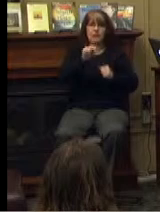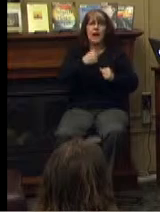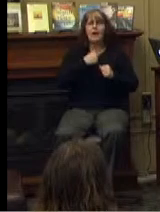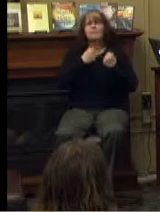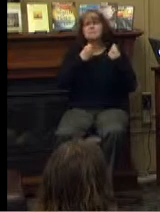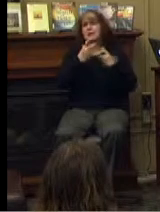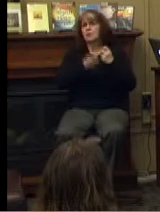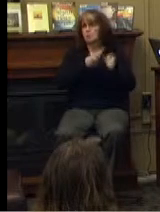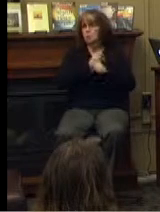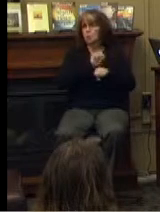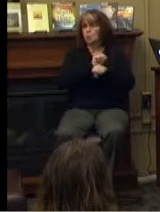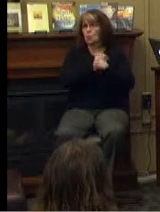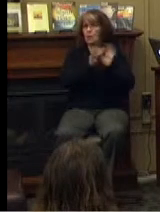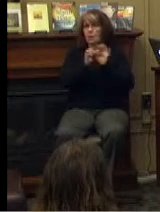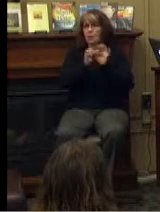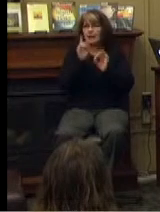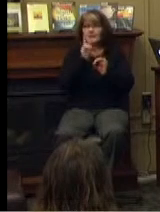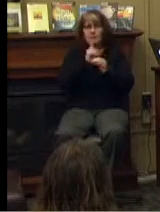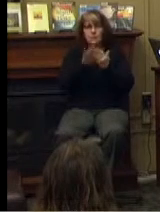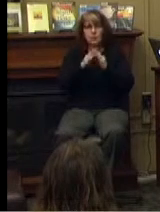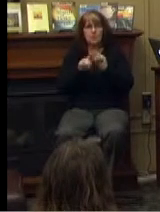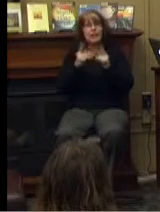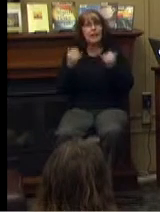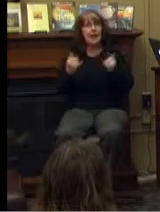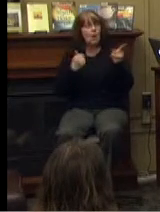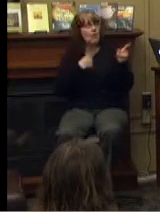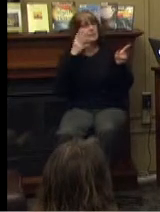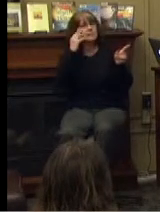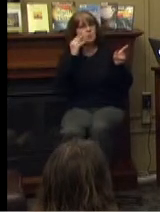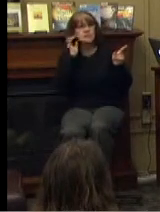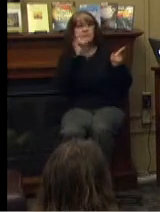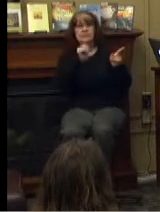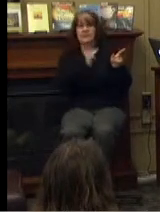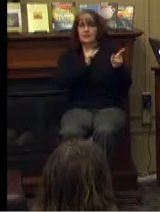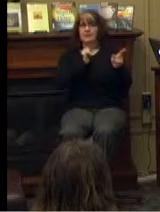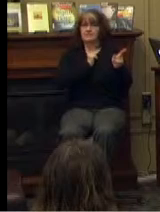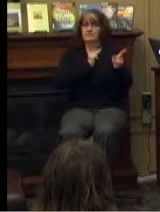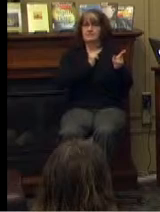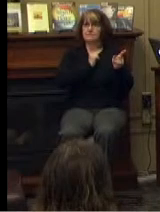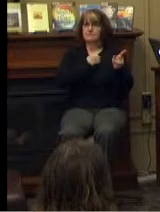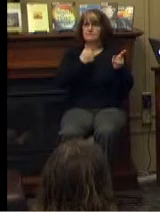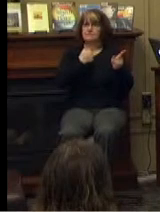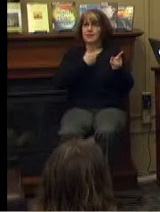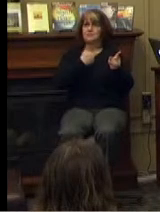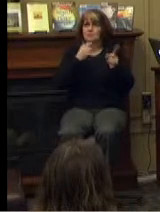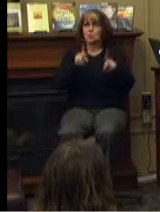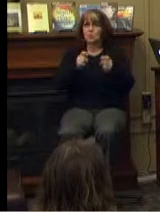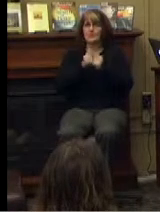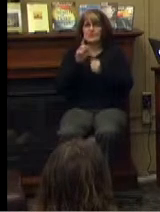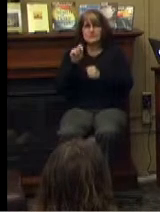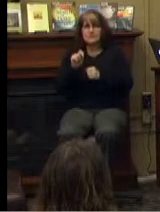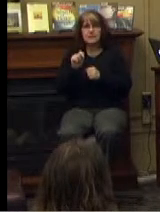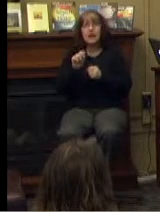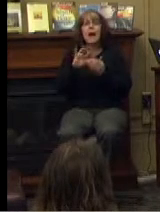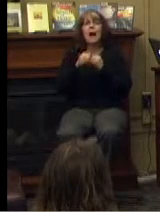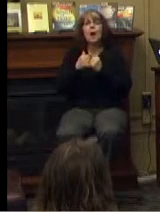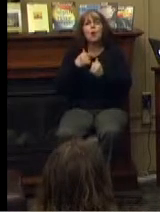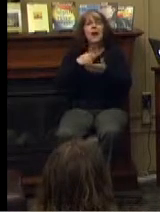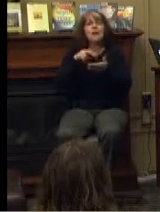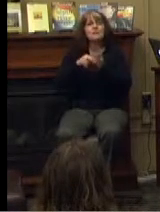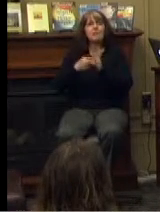time. But I am now experiencing this myself as a person with a disability. And how do I define my new